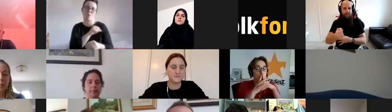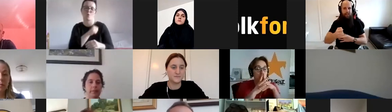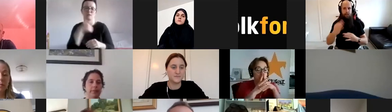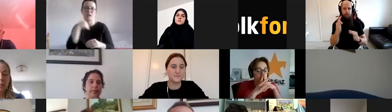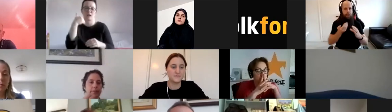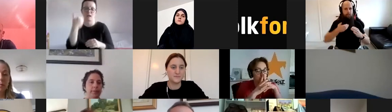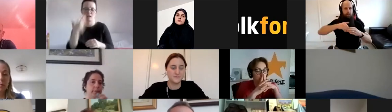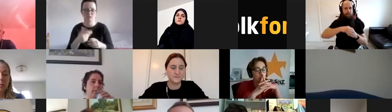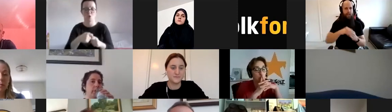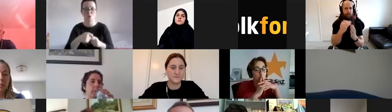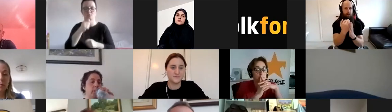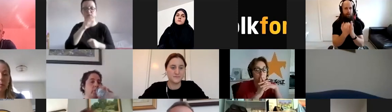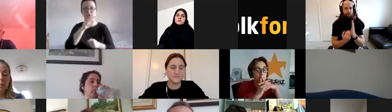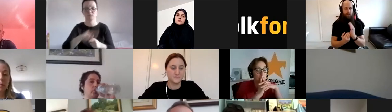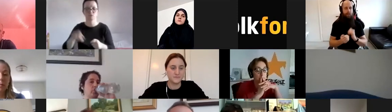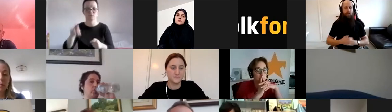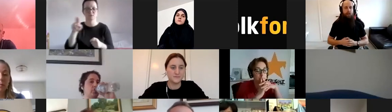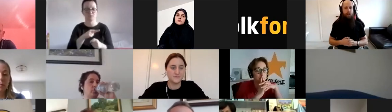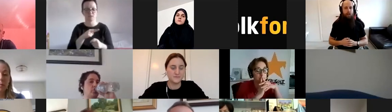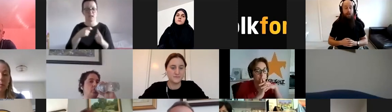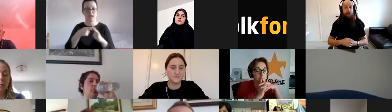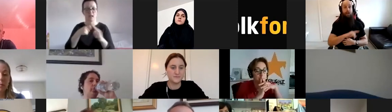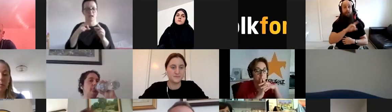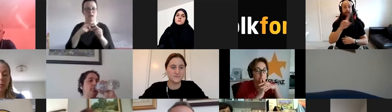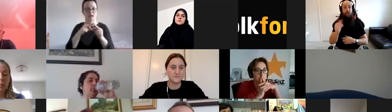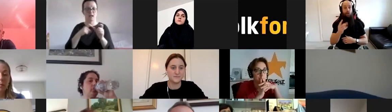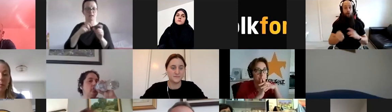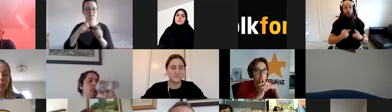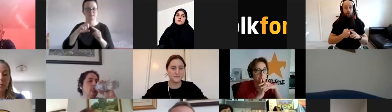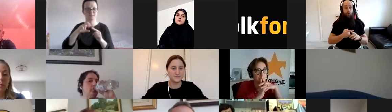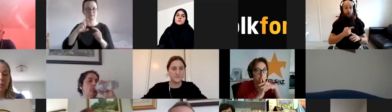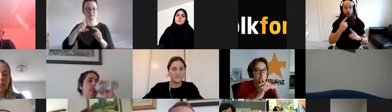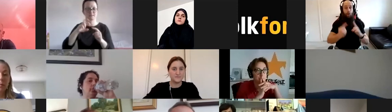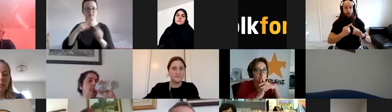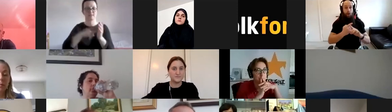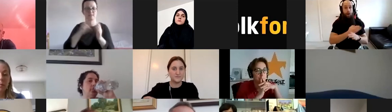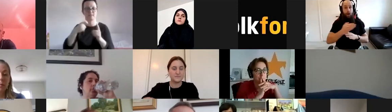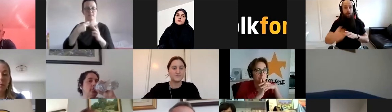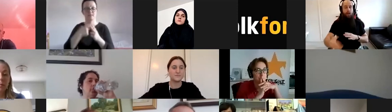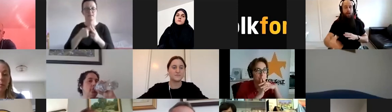standard when a few years later, other